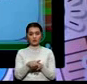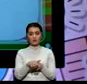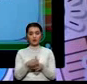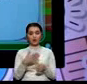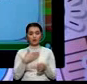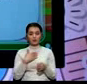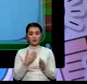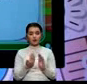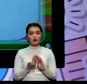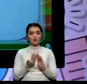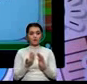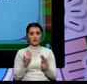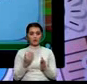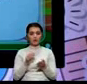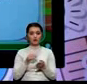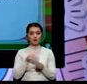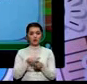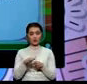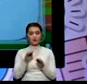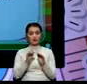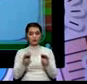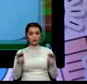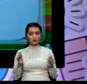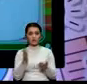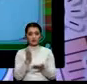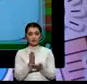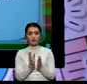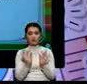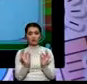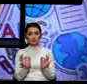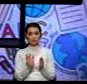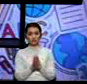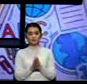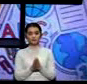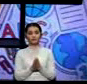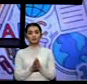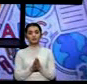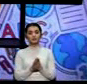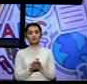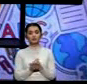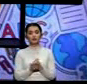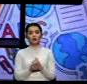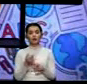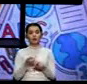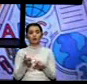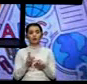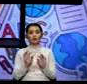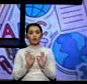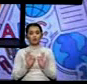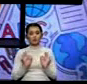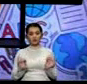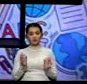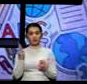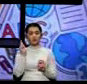mendan ham avval bajargan o'quvchilarimiz bo'lsa kerak. To'g'rimi? Unday bo'lsa, juda ham yaxshi. Ana